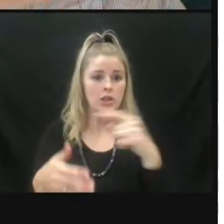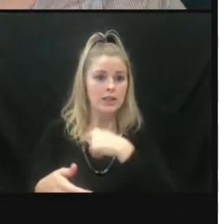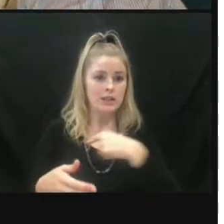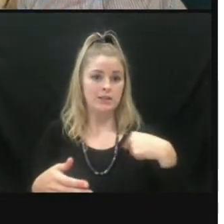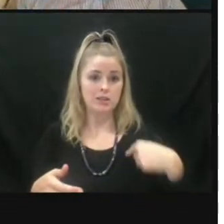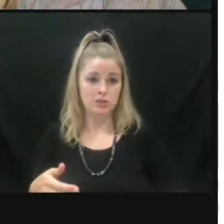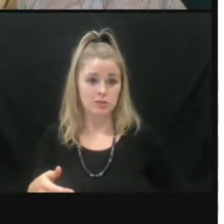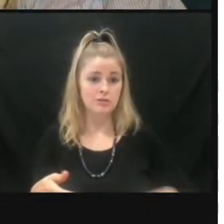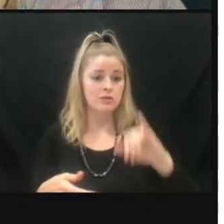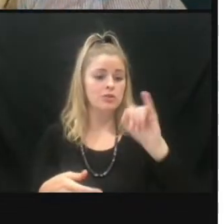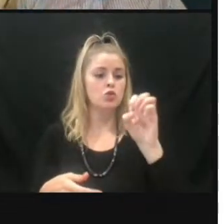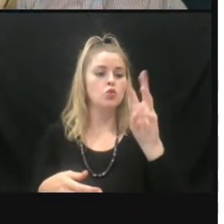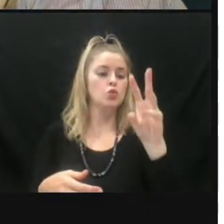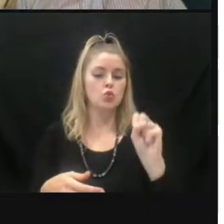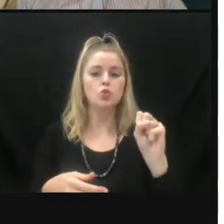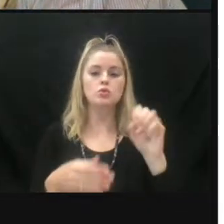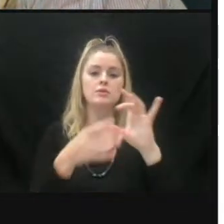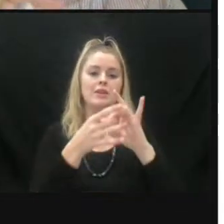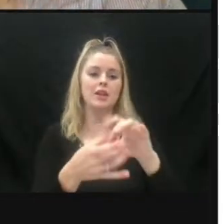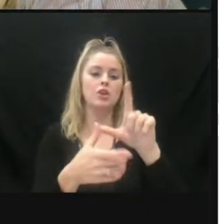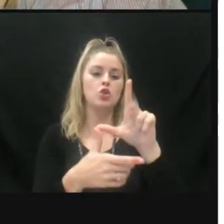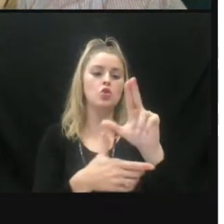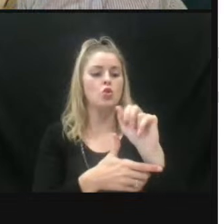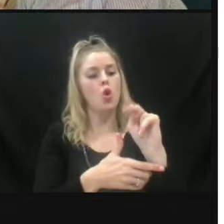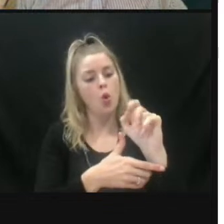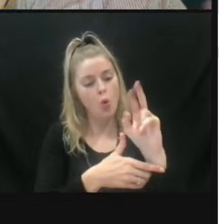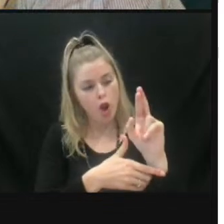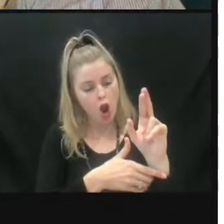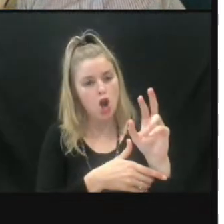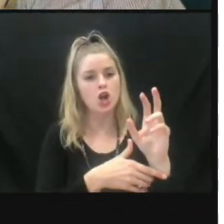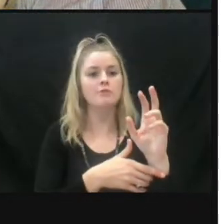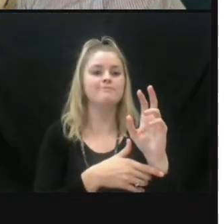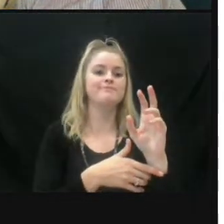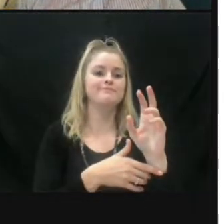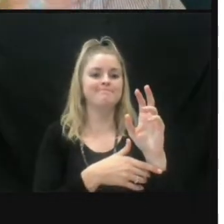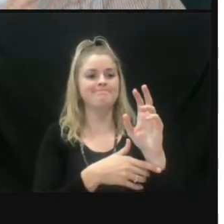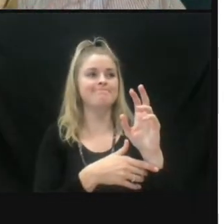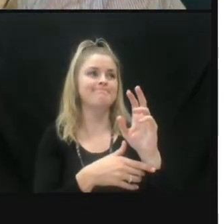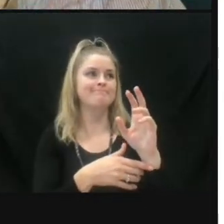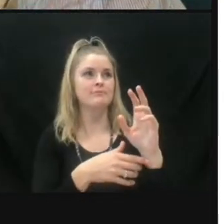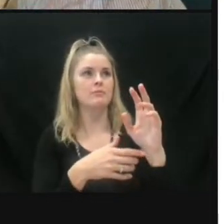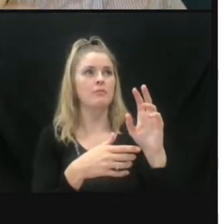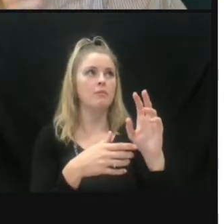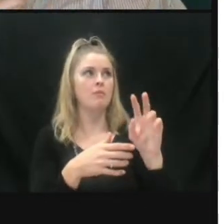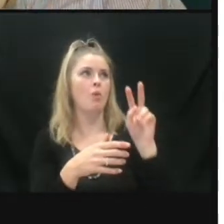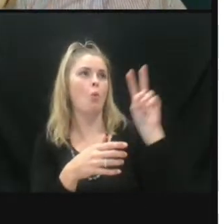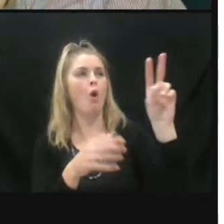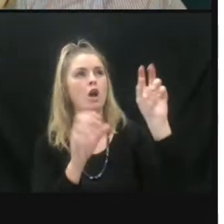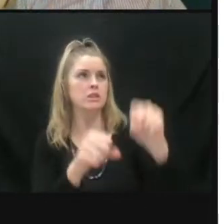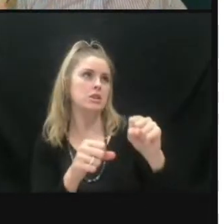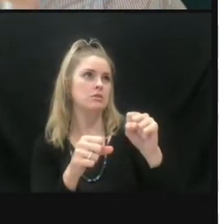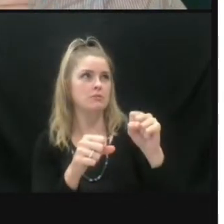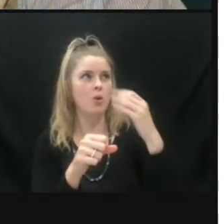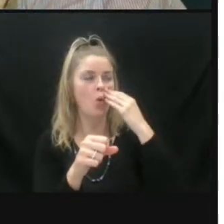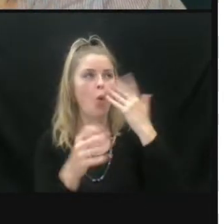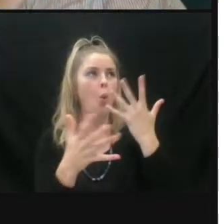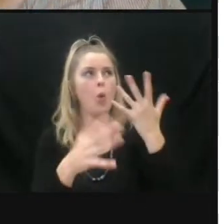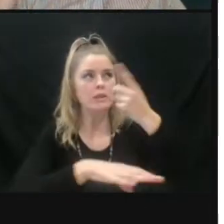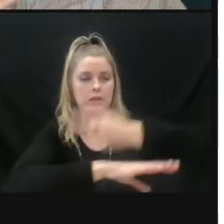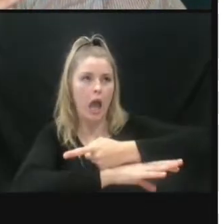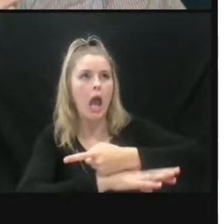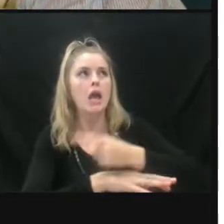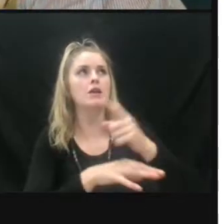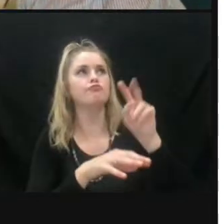Jews. They are lunar cycle people. So they tell time by the phases of the moon. So for the Pocomoke, they have a moon called an Apawasho